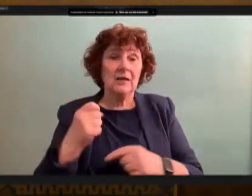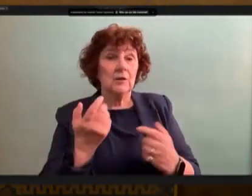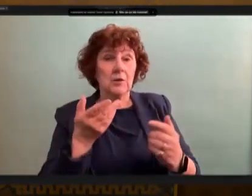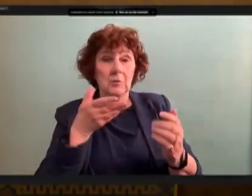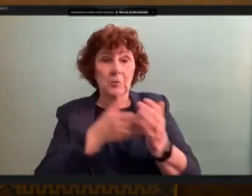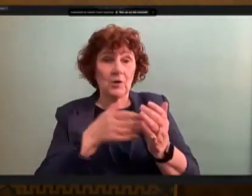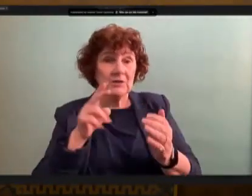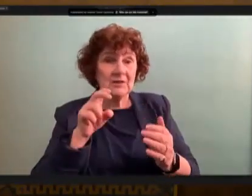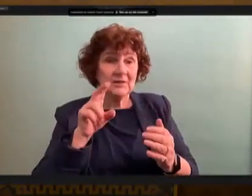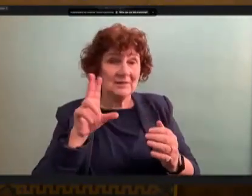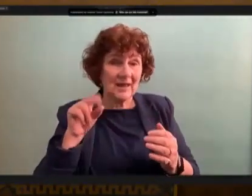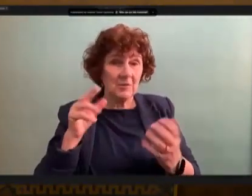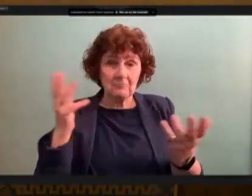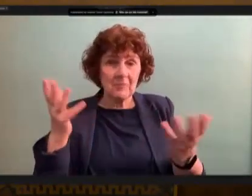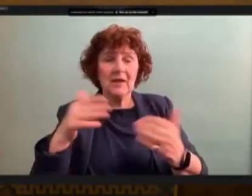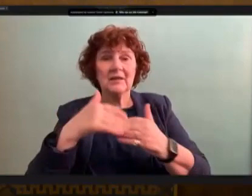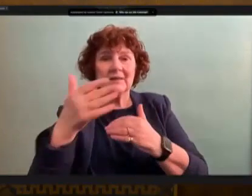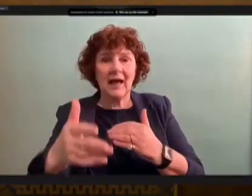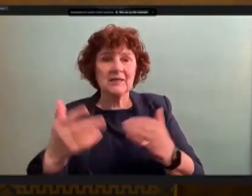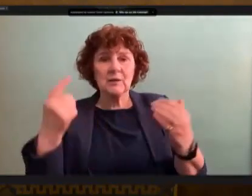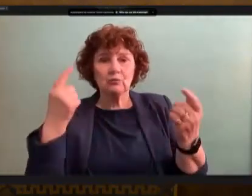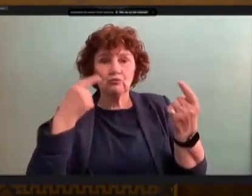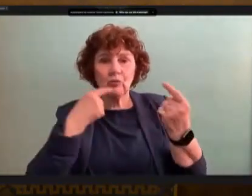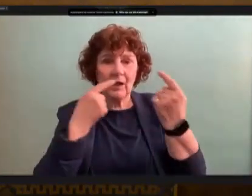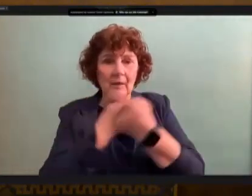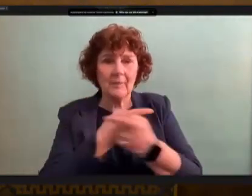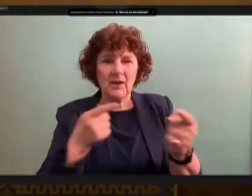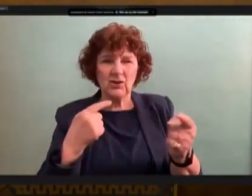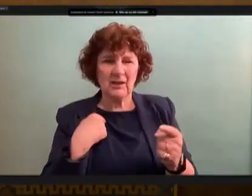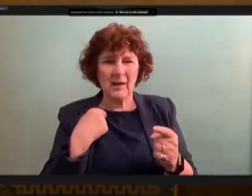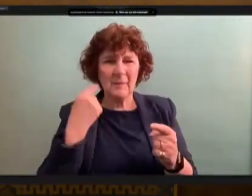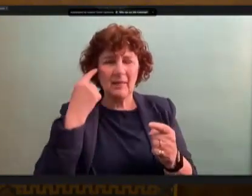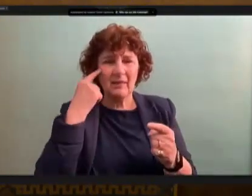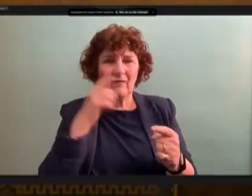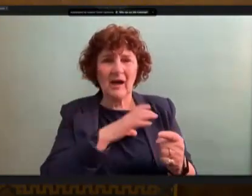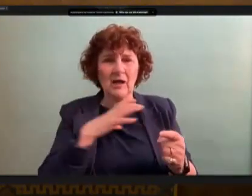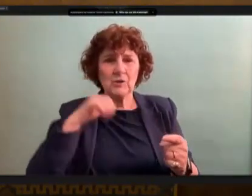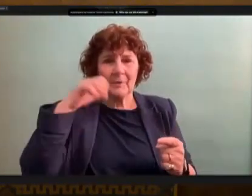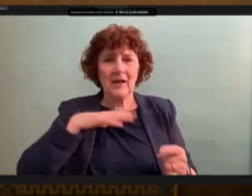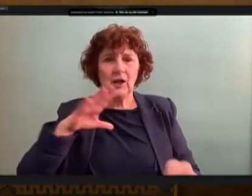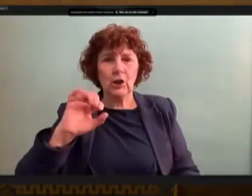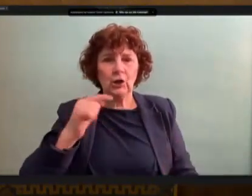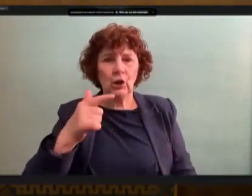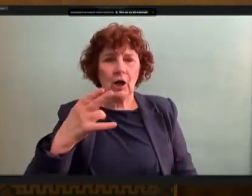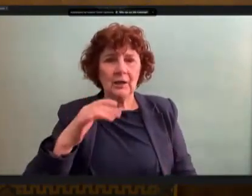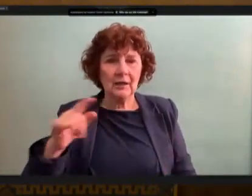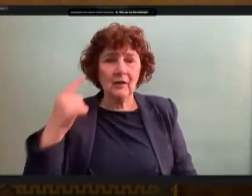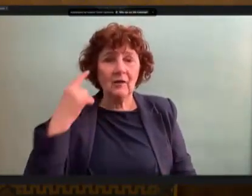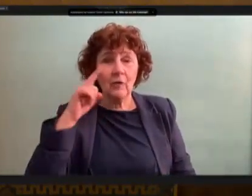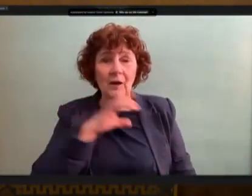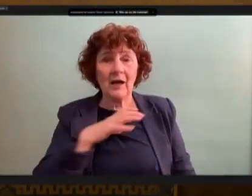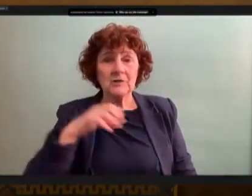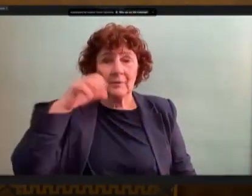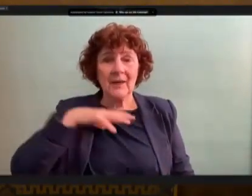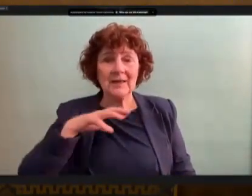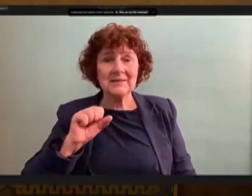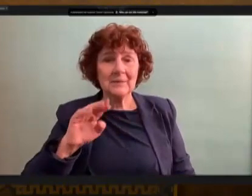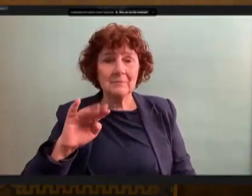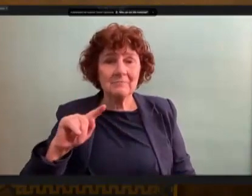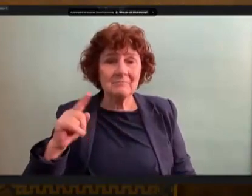order of business is proclamation. I believe Councilman Coghill for Councilman Smith. We have one to be